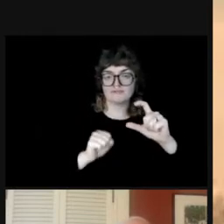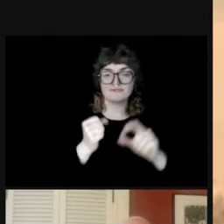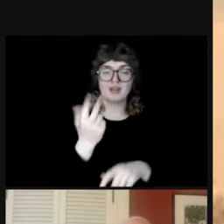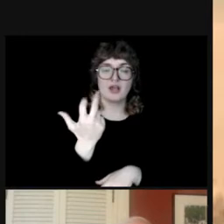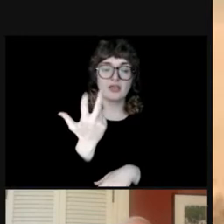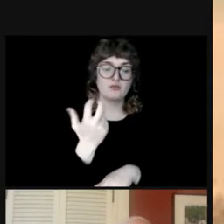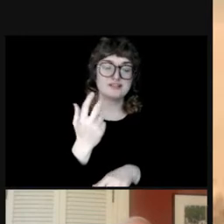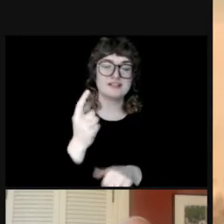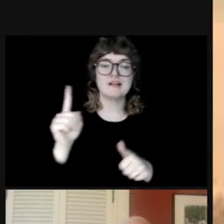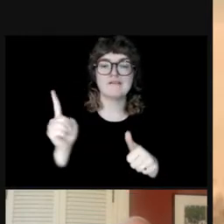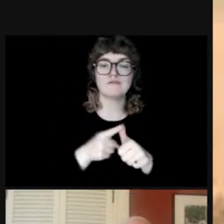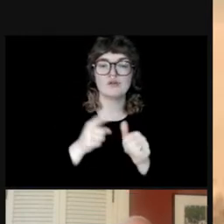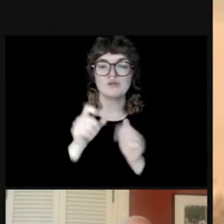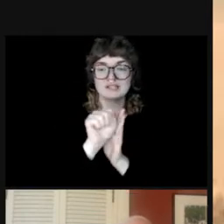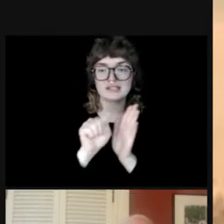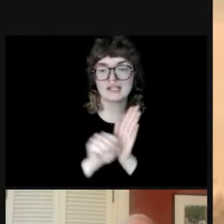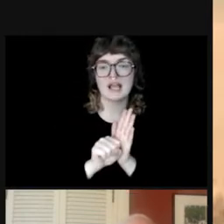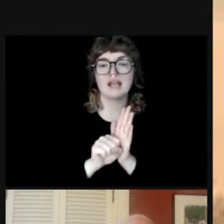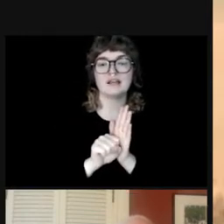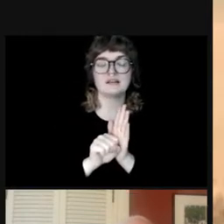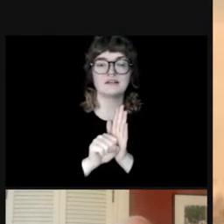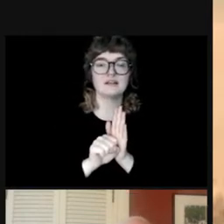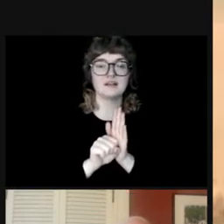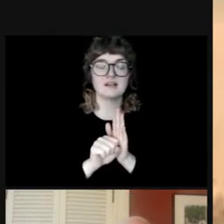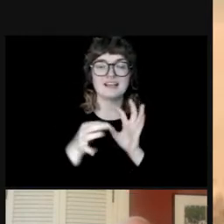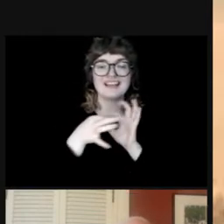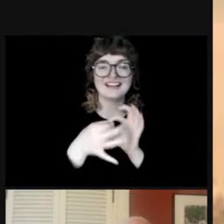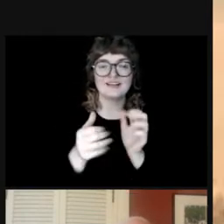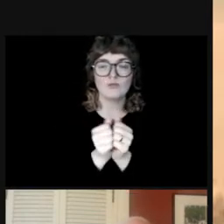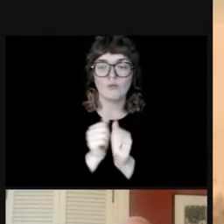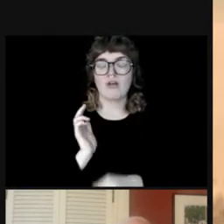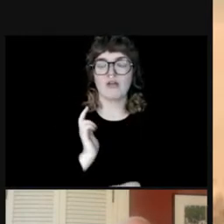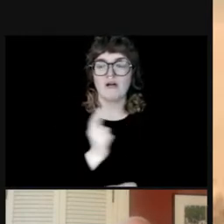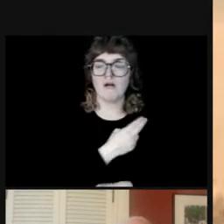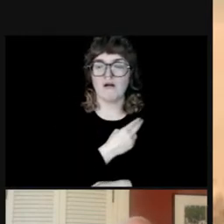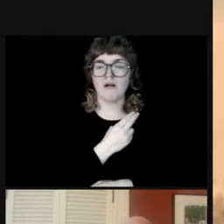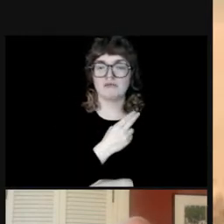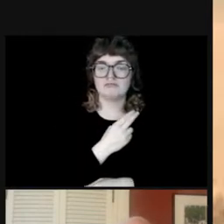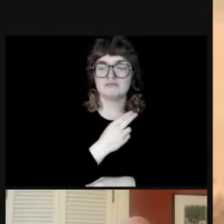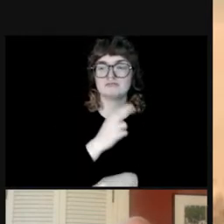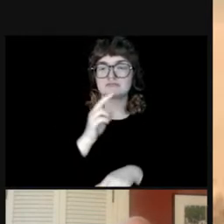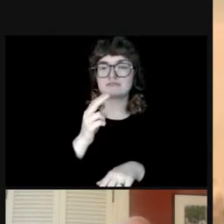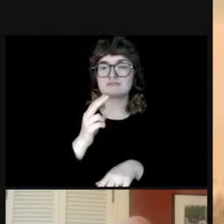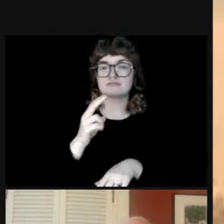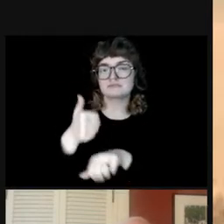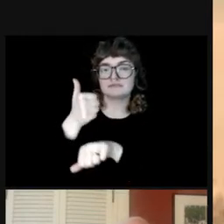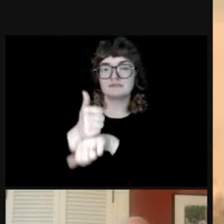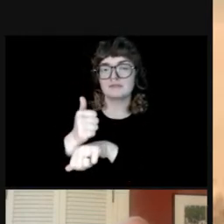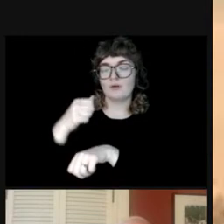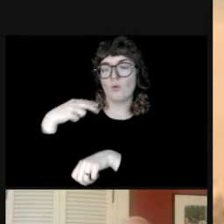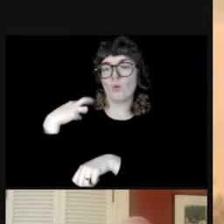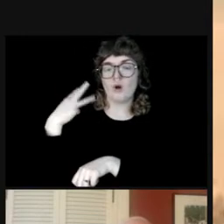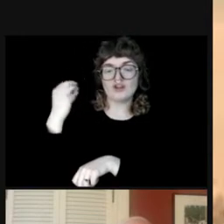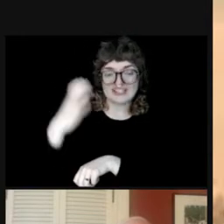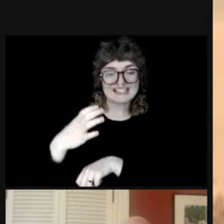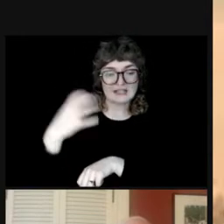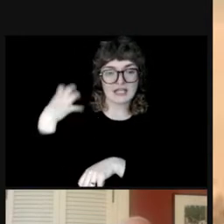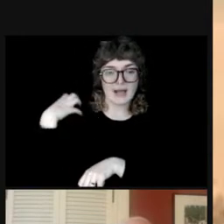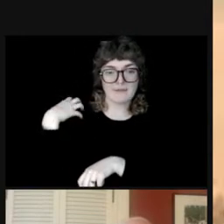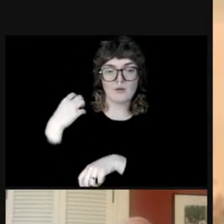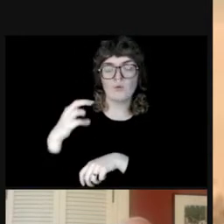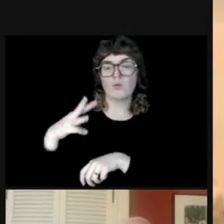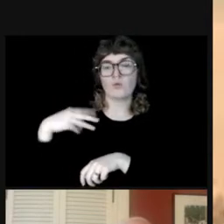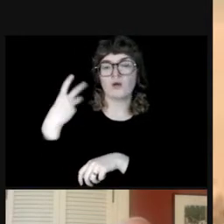logical compromise place for the national capital in the United States. And here we have the very first capital in the